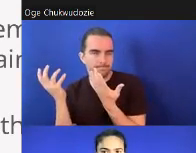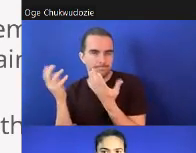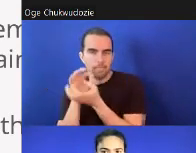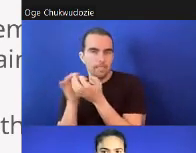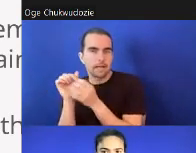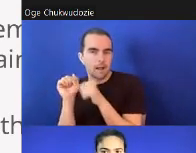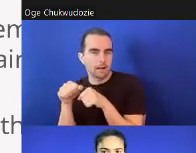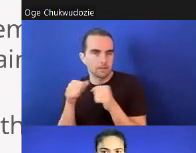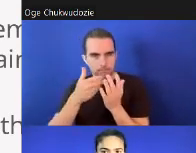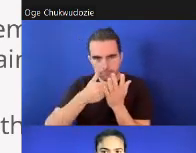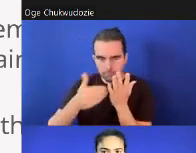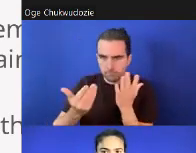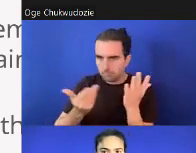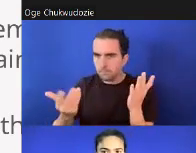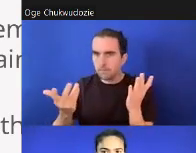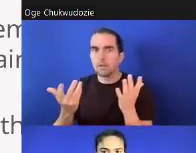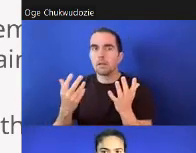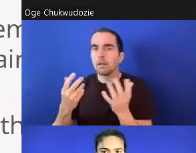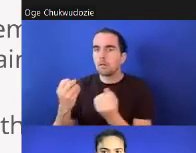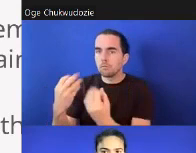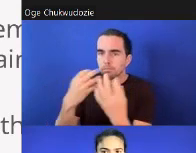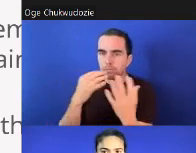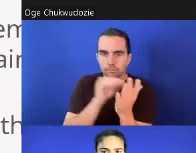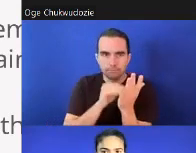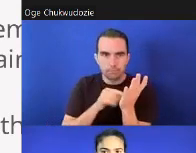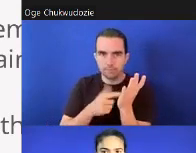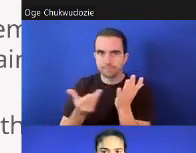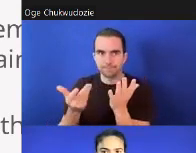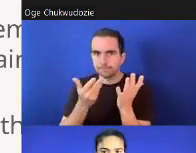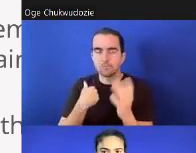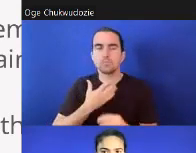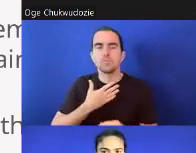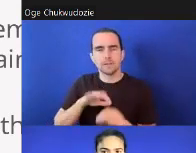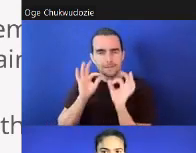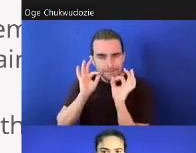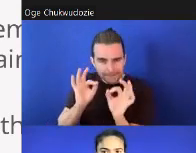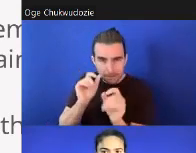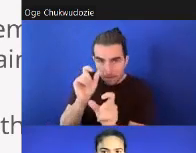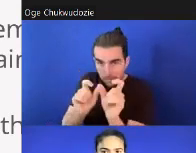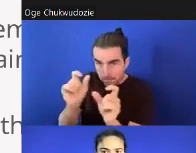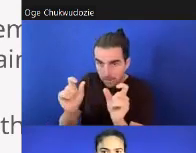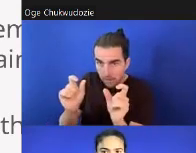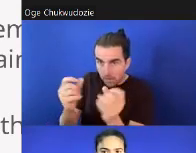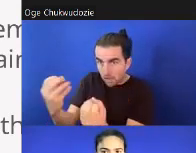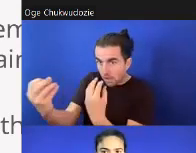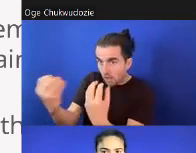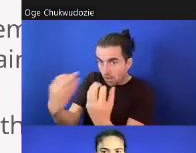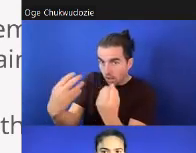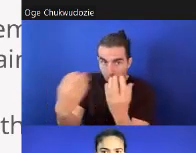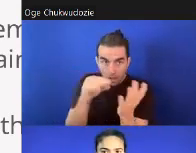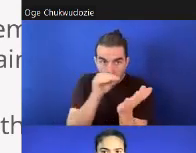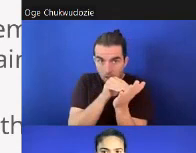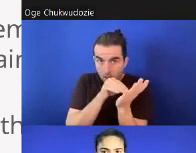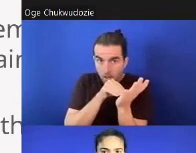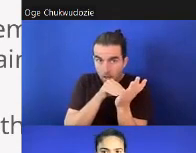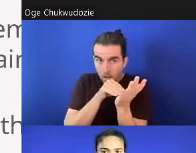who reported this concern doesn't go about discussing with everybody saying, oh, I reported that